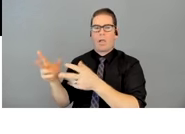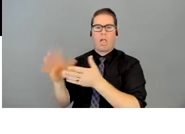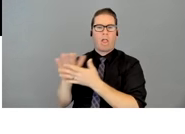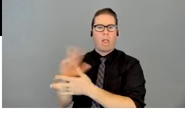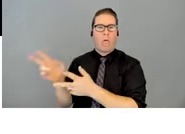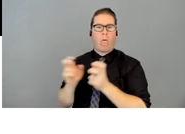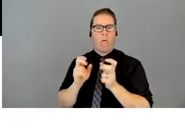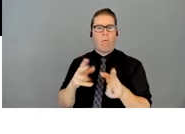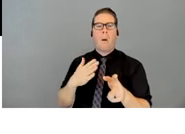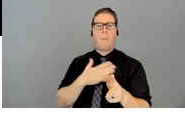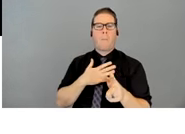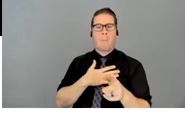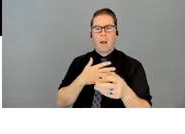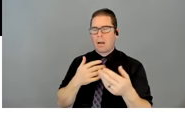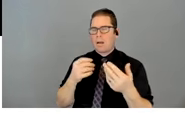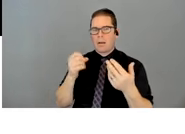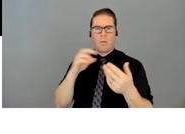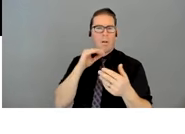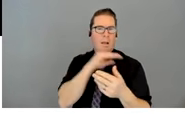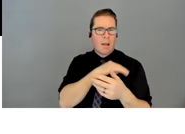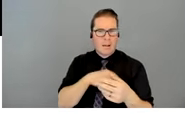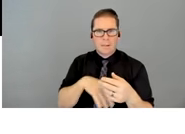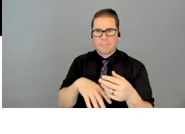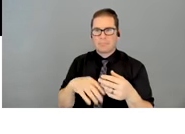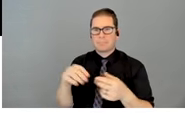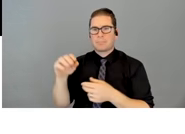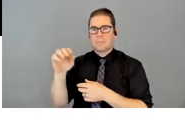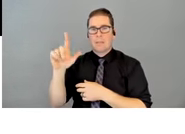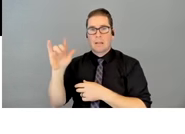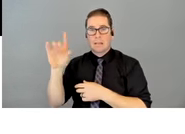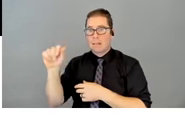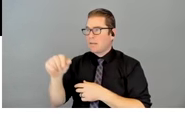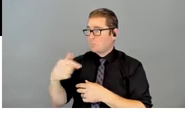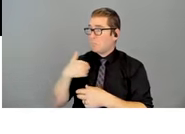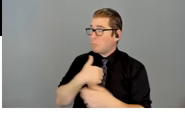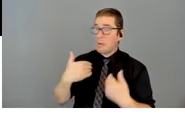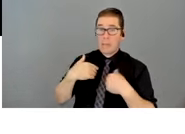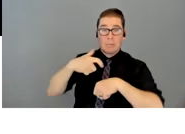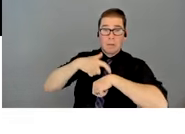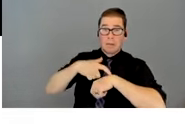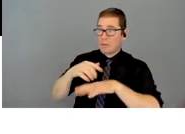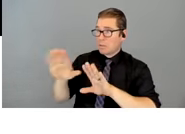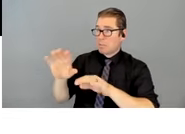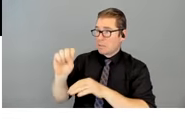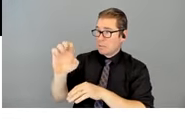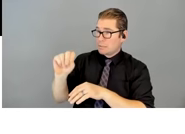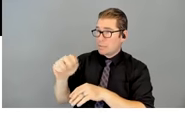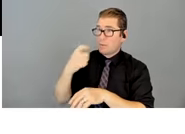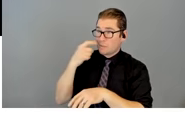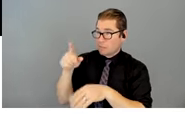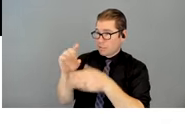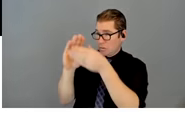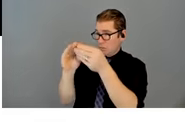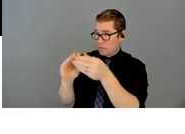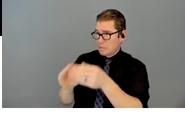little bit of time, and Sean, you just gave us some really valuable information. If anybody has got any questions for